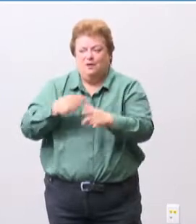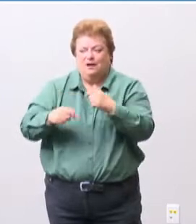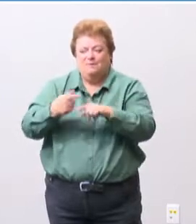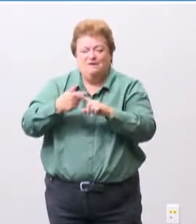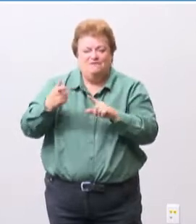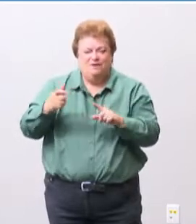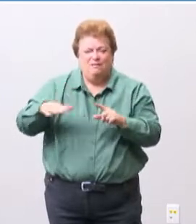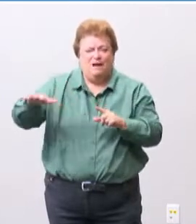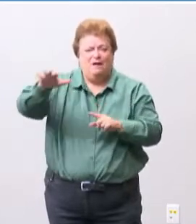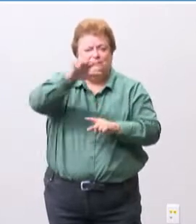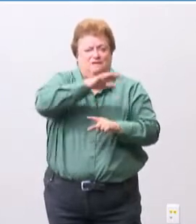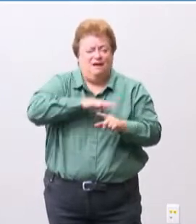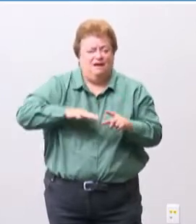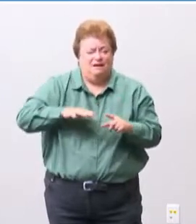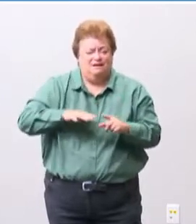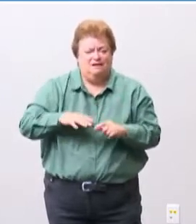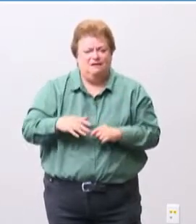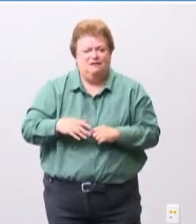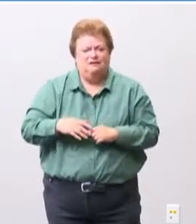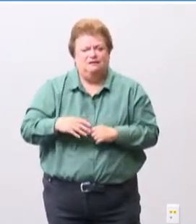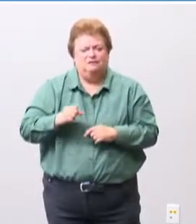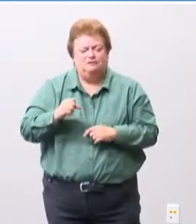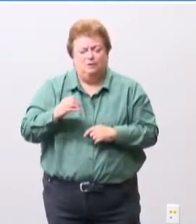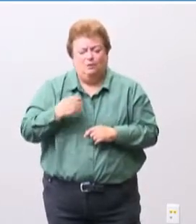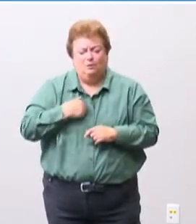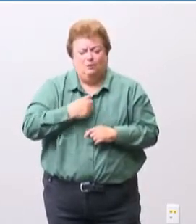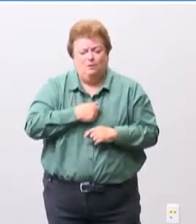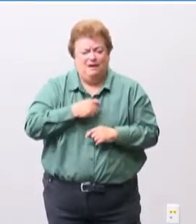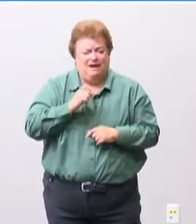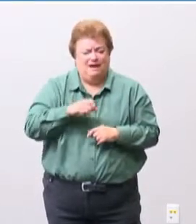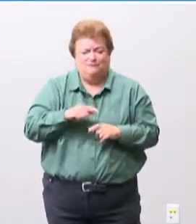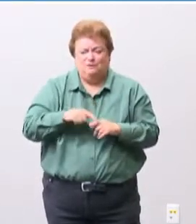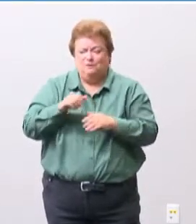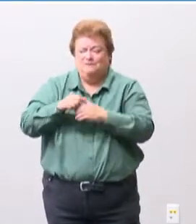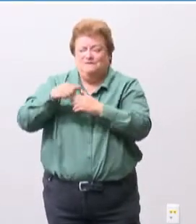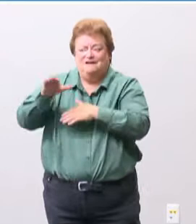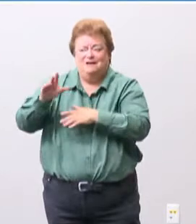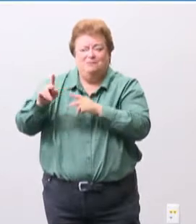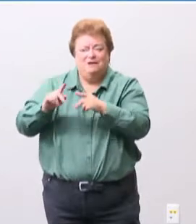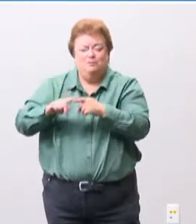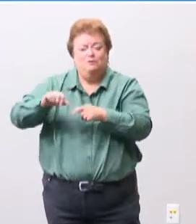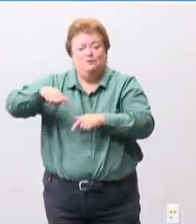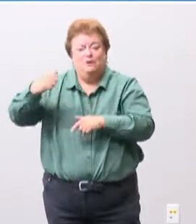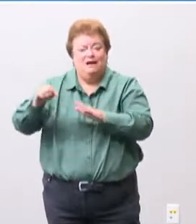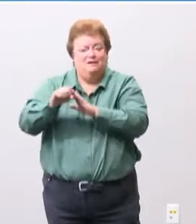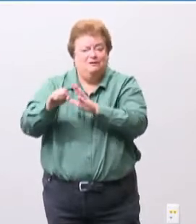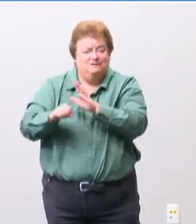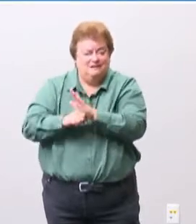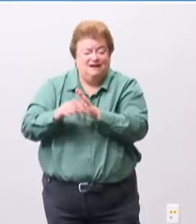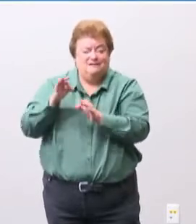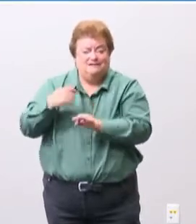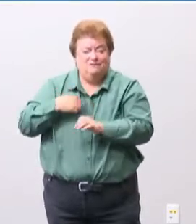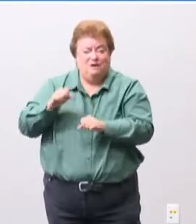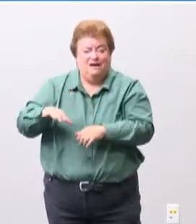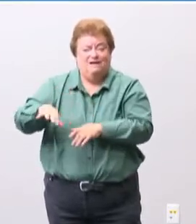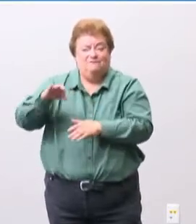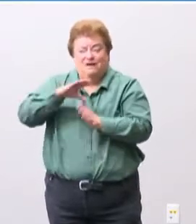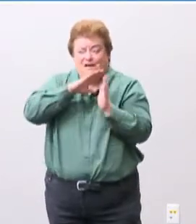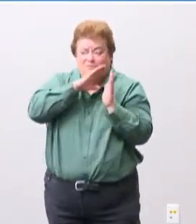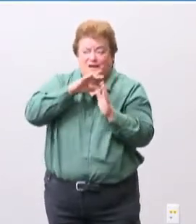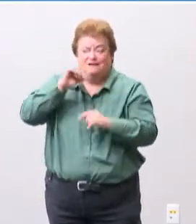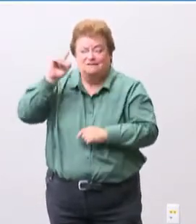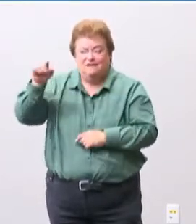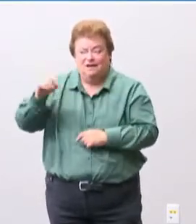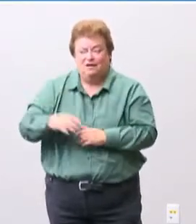And we have people having to be sent to other states if we can find a bed. So, I